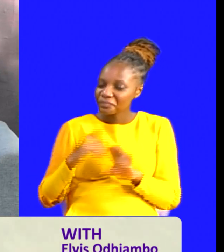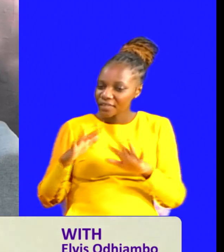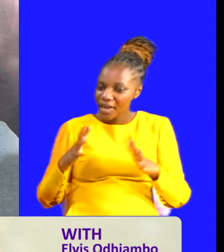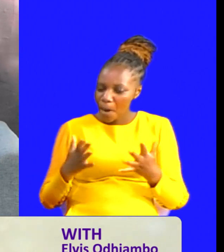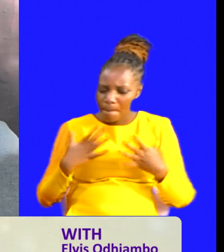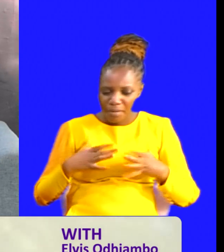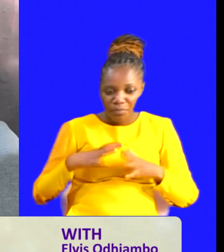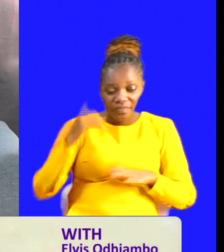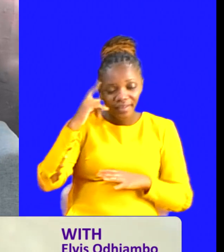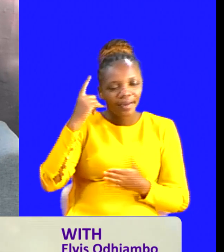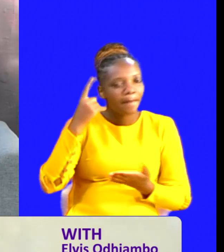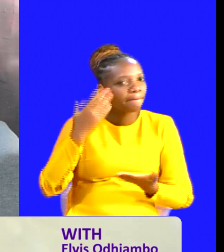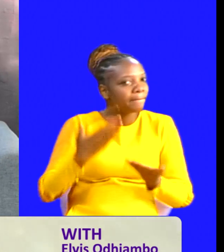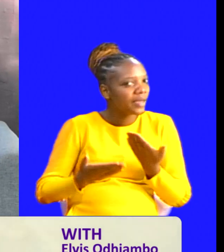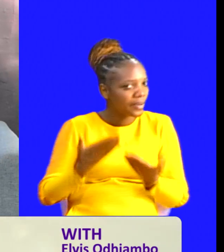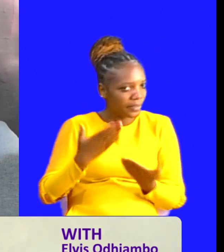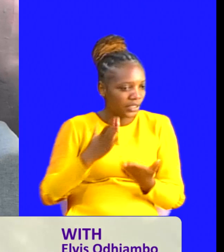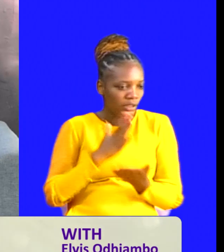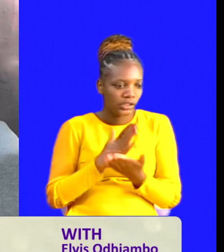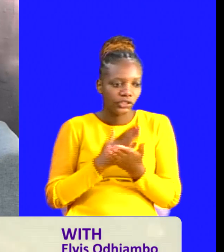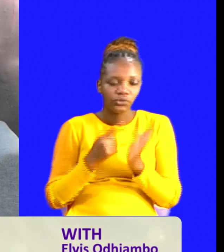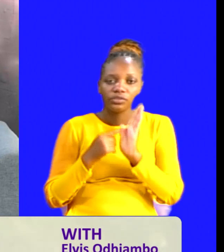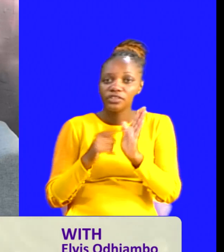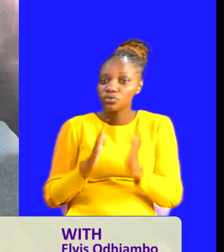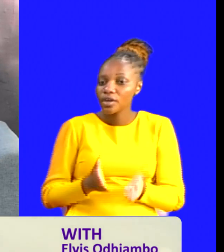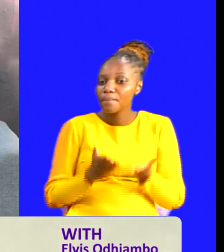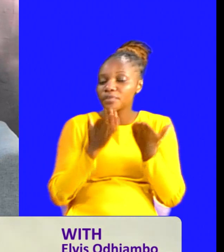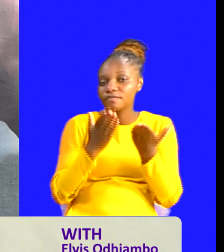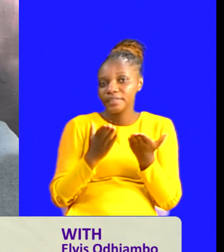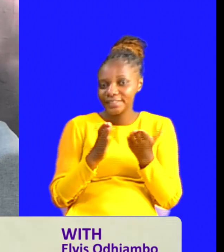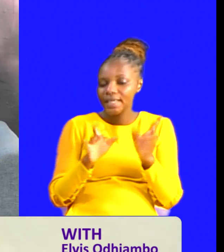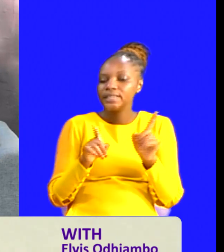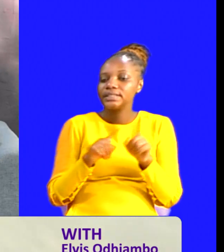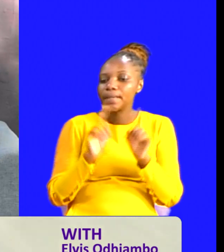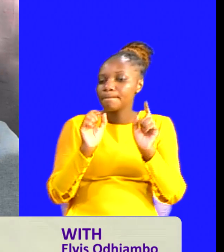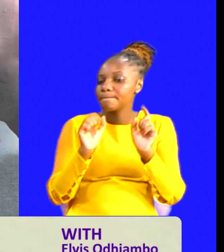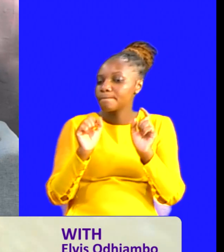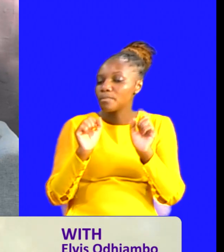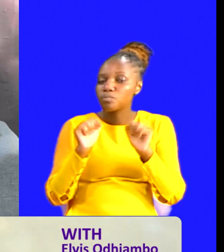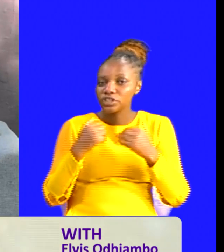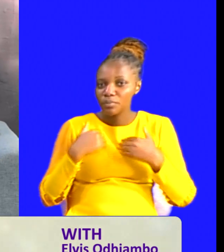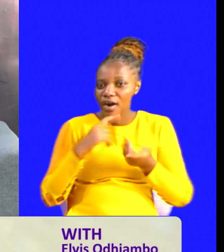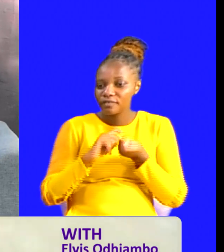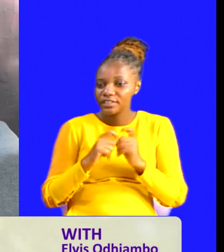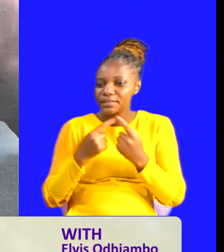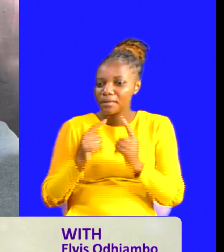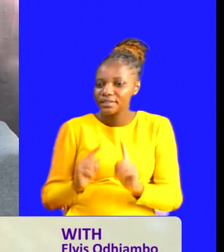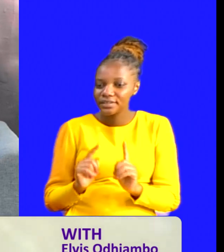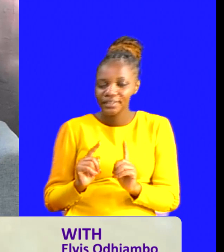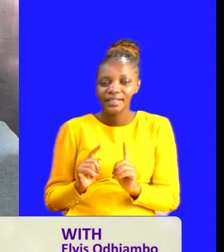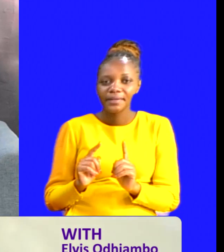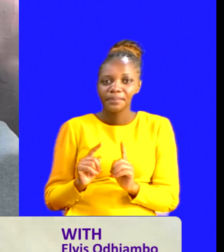People thought that yes, they showed a glimpse of improvement. There's some change coming up, but then again,